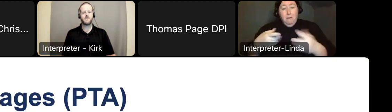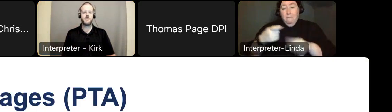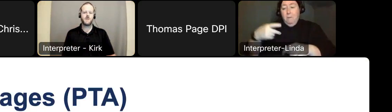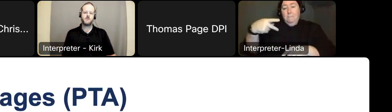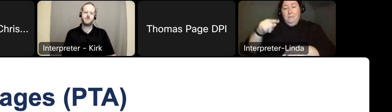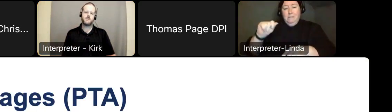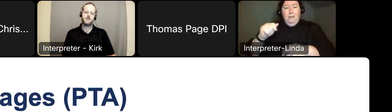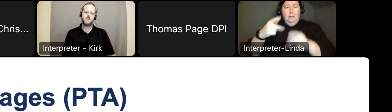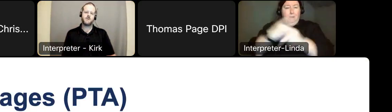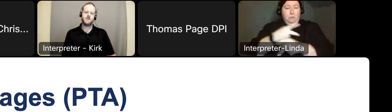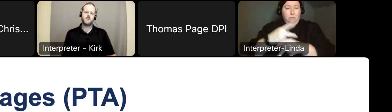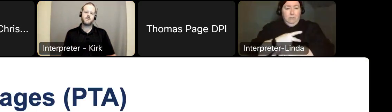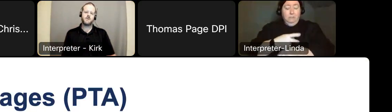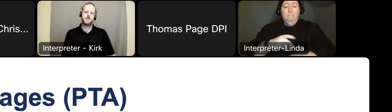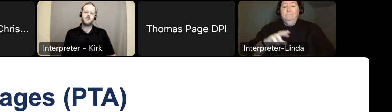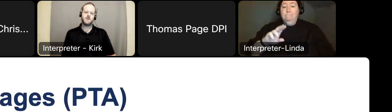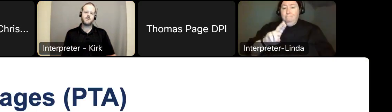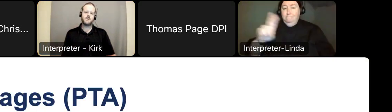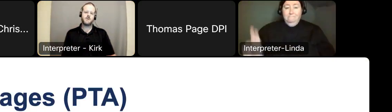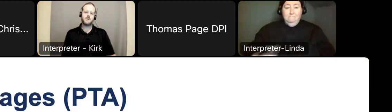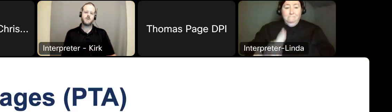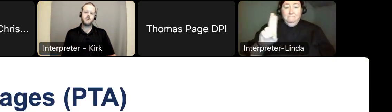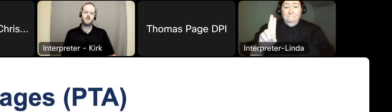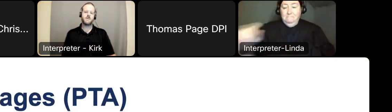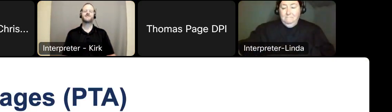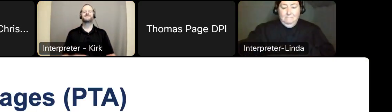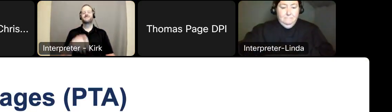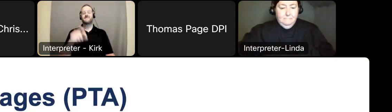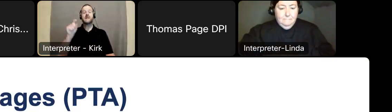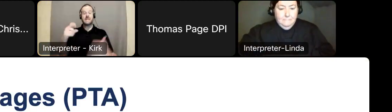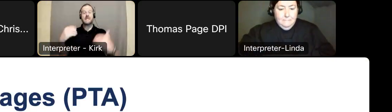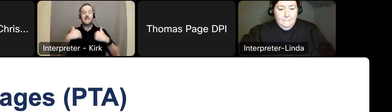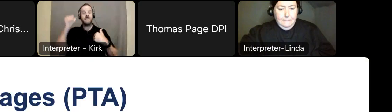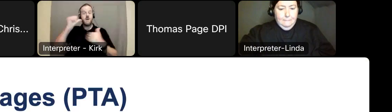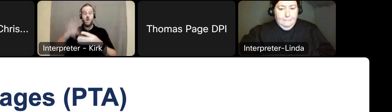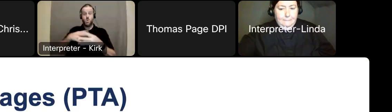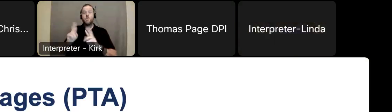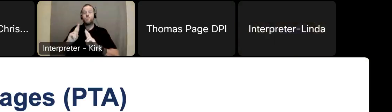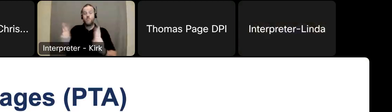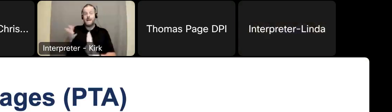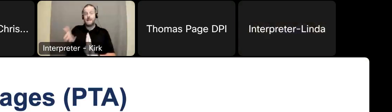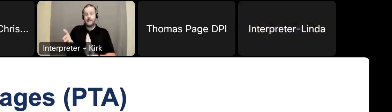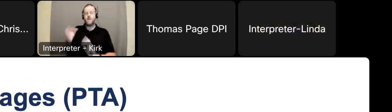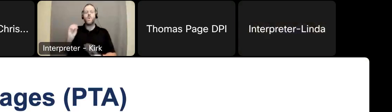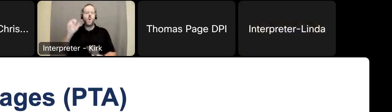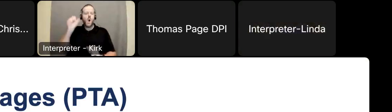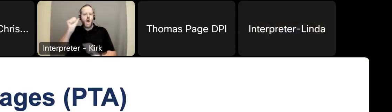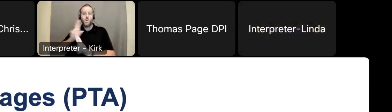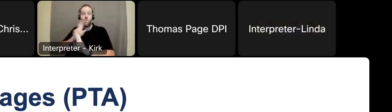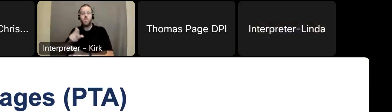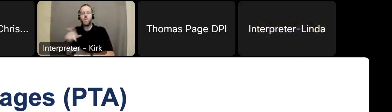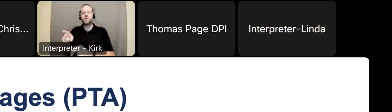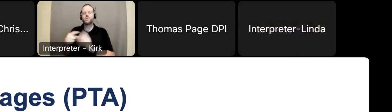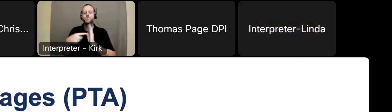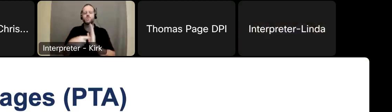calculation, but you will need to have an audiogram on hand or an audiology report that states what their pure tone averages